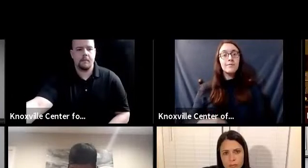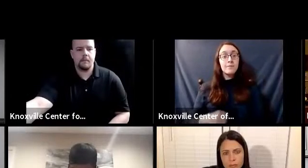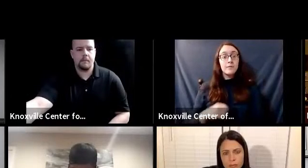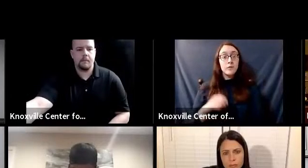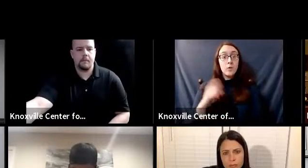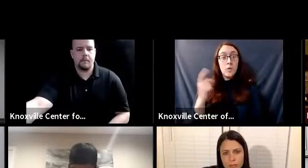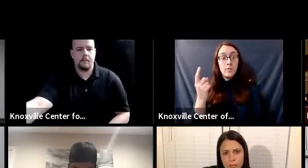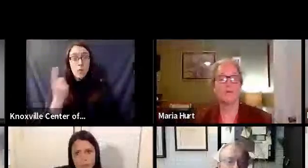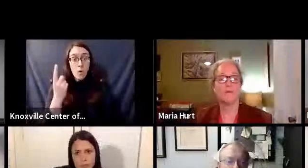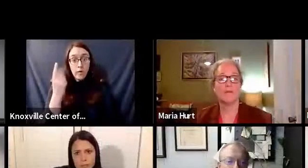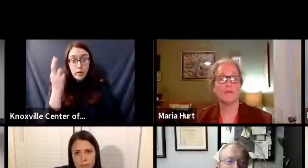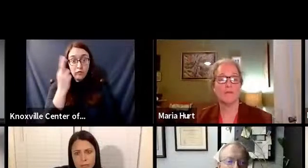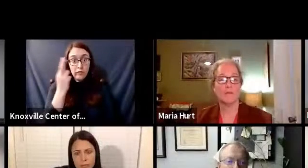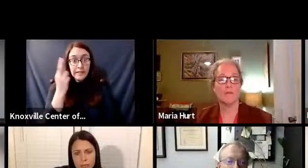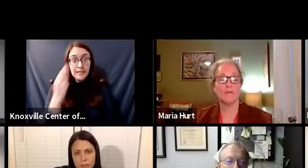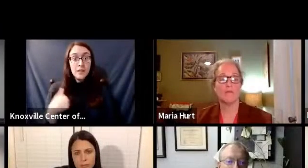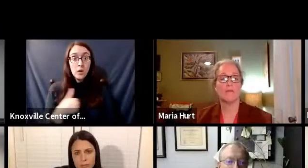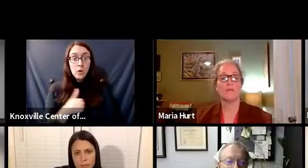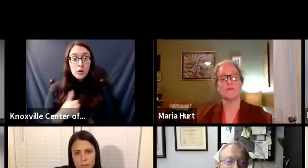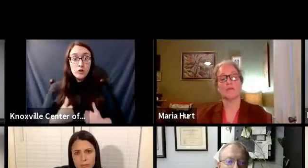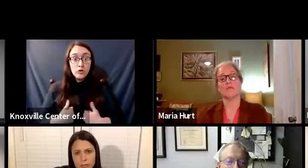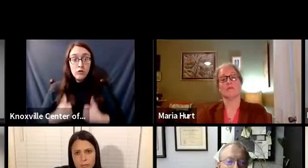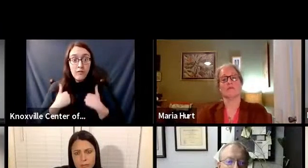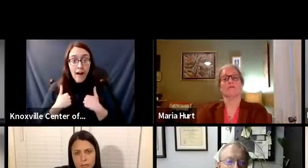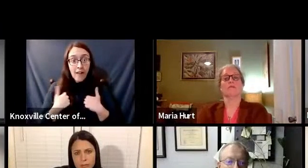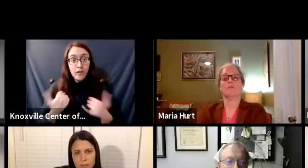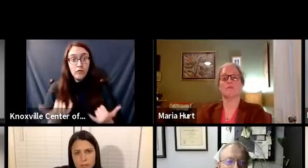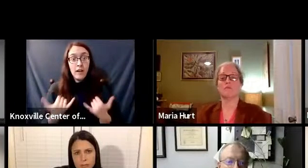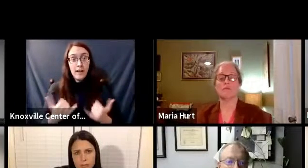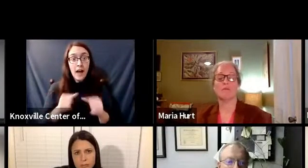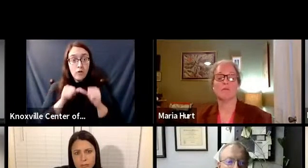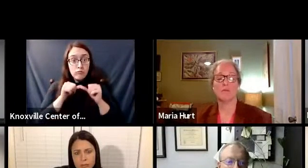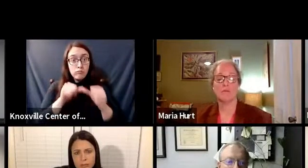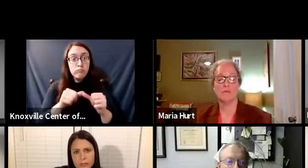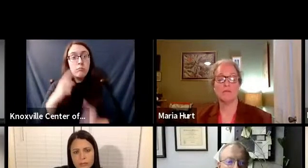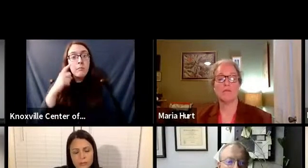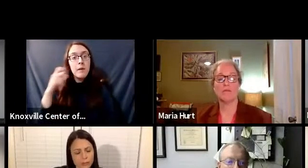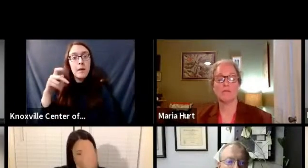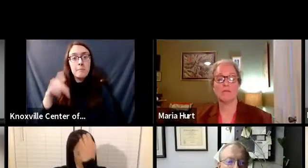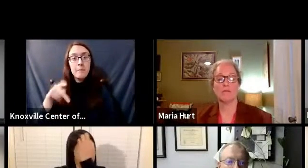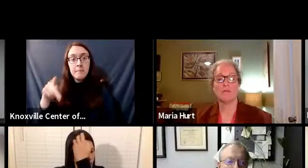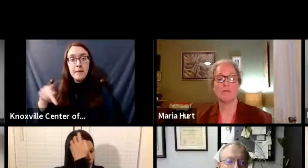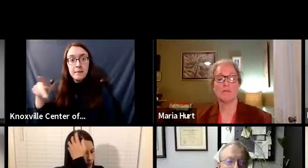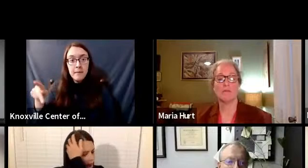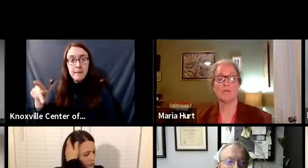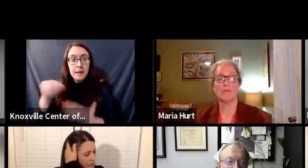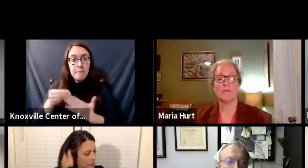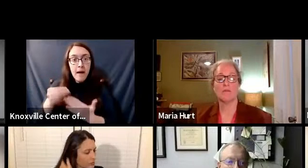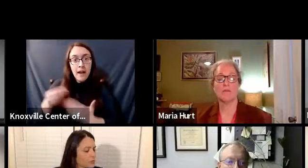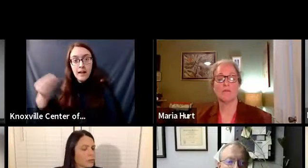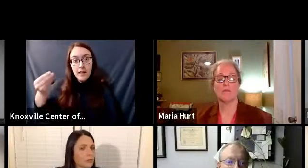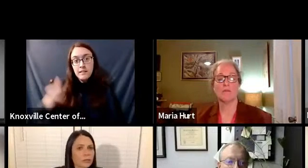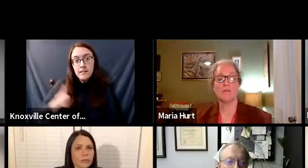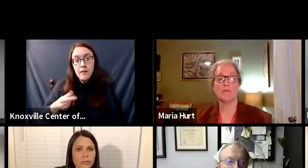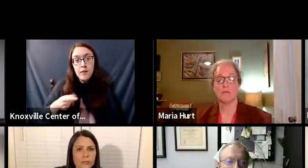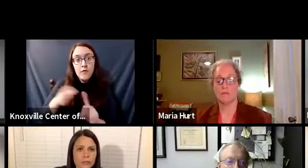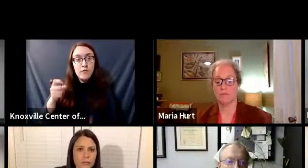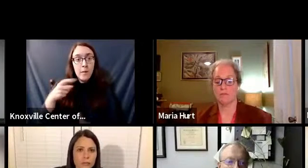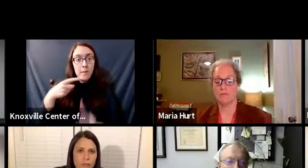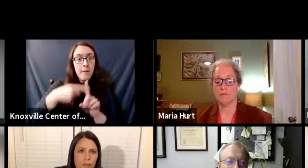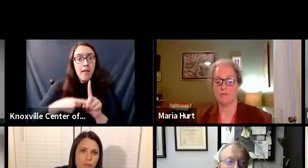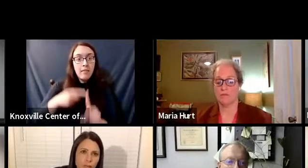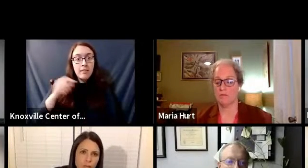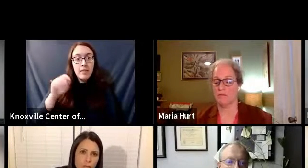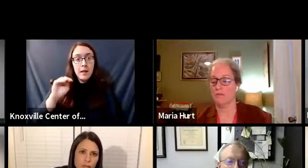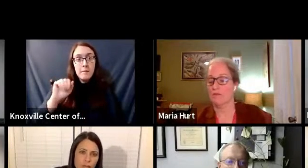of the PPP money that came to us in April. That was giving us the ability to pay our bills from the months of March and April, which were